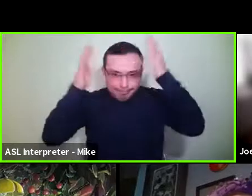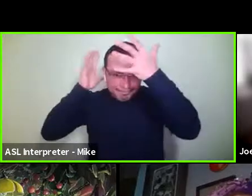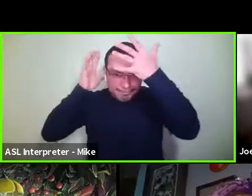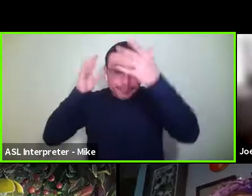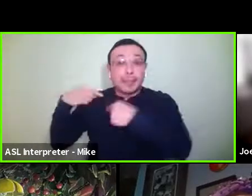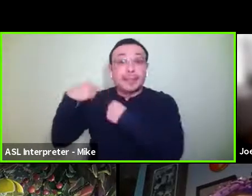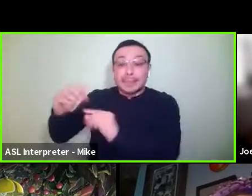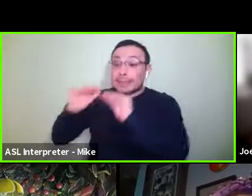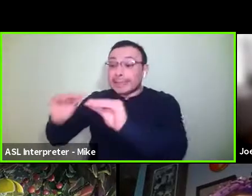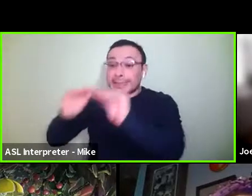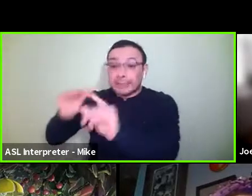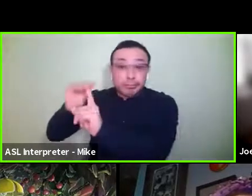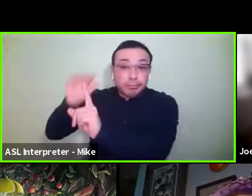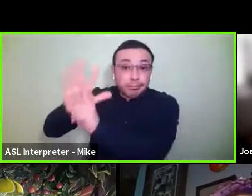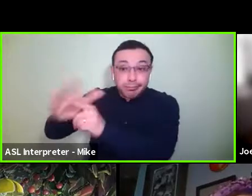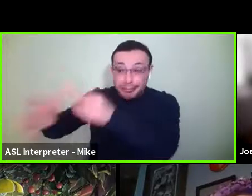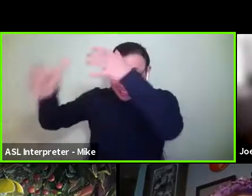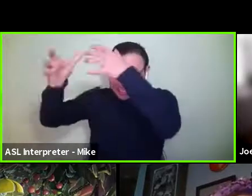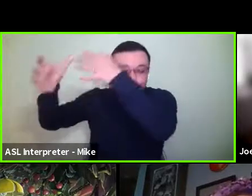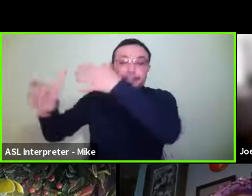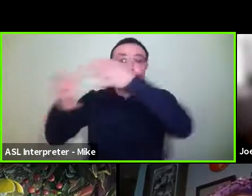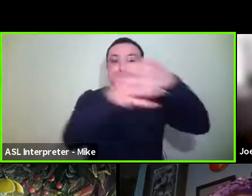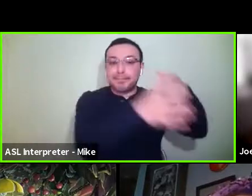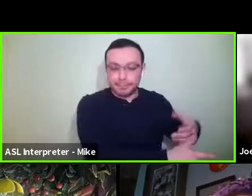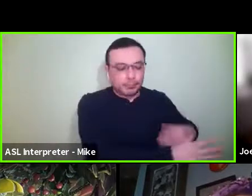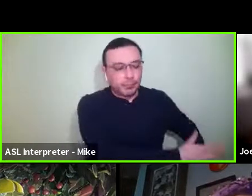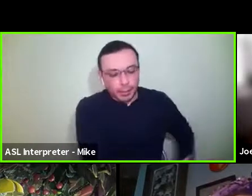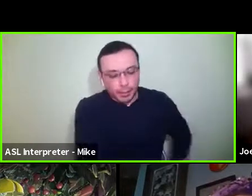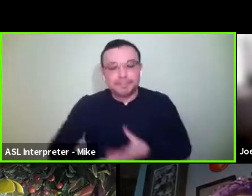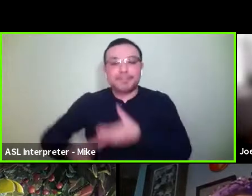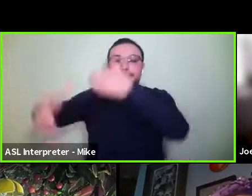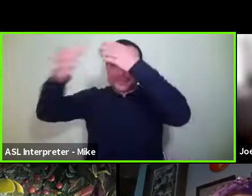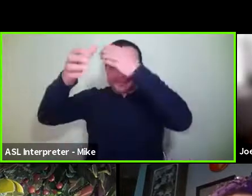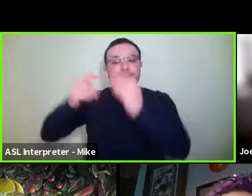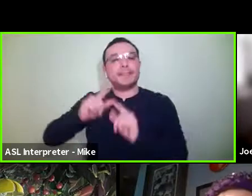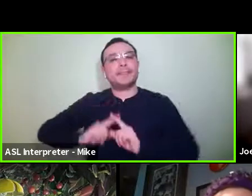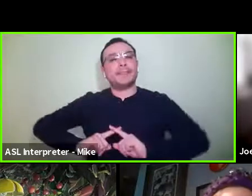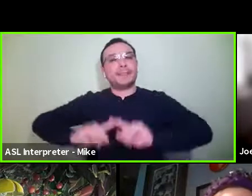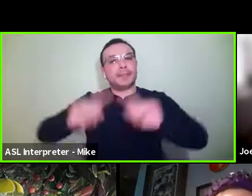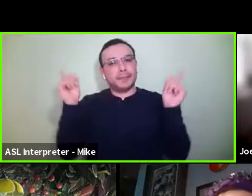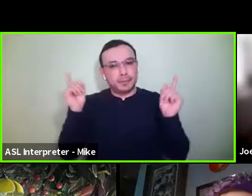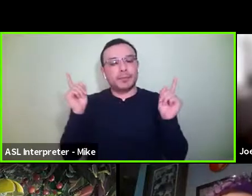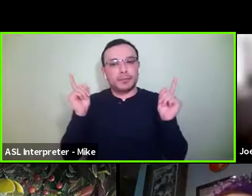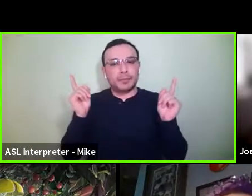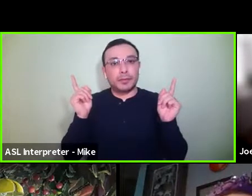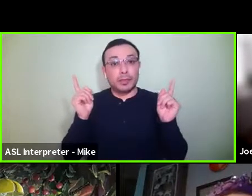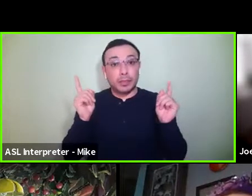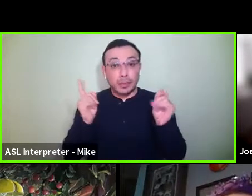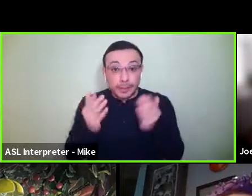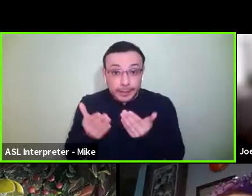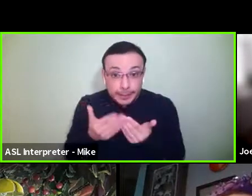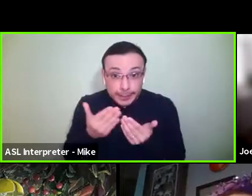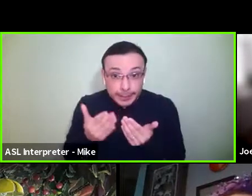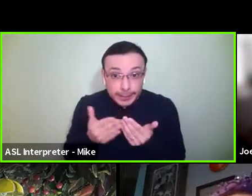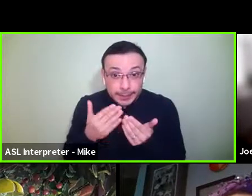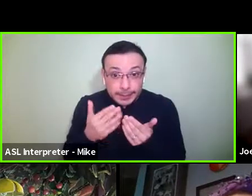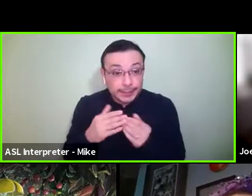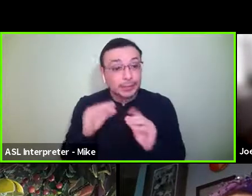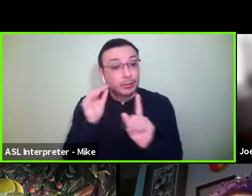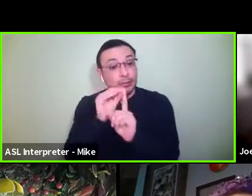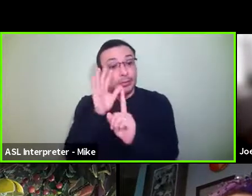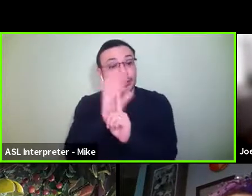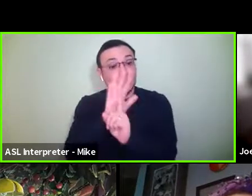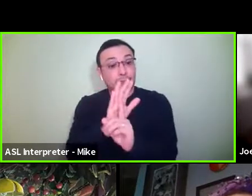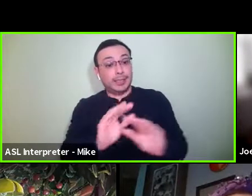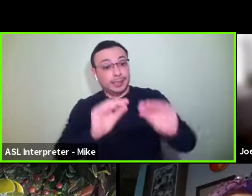now. And I say that with full understanding of how difficult it would be